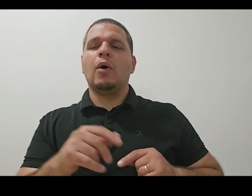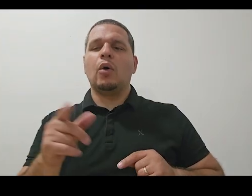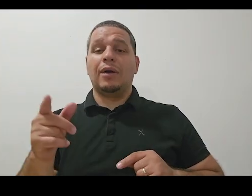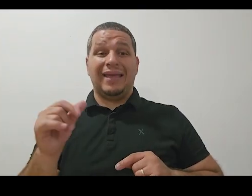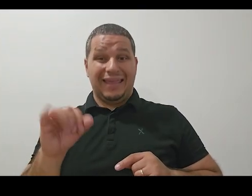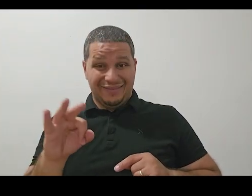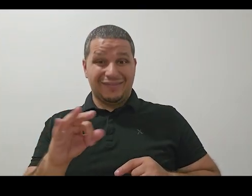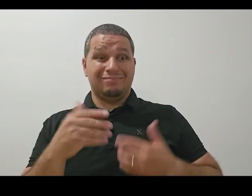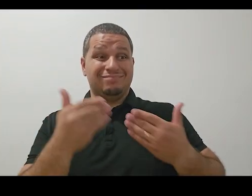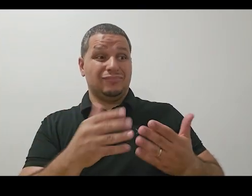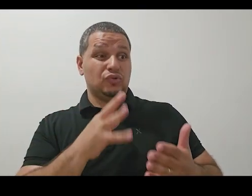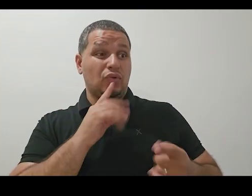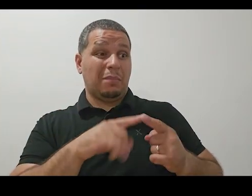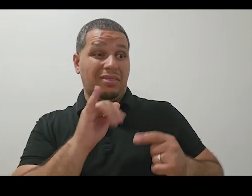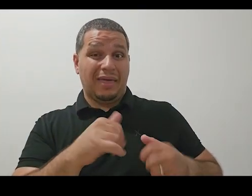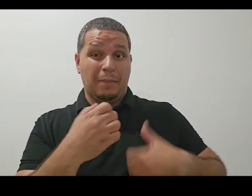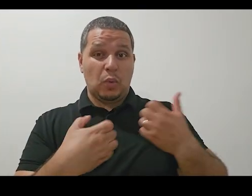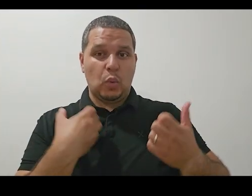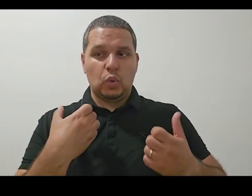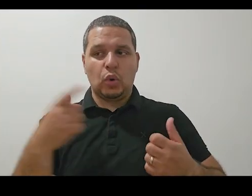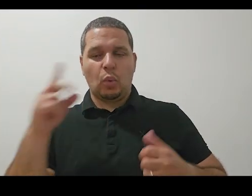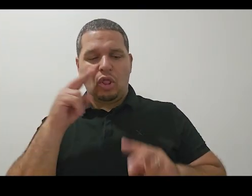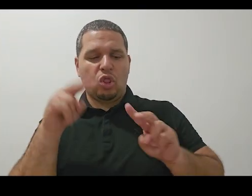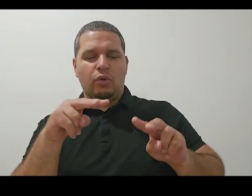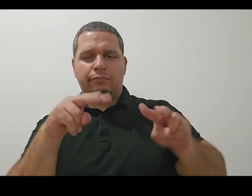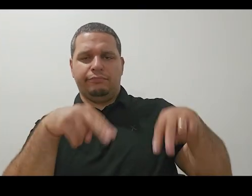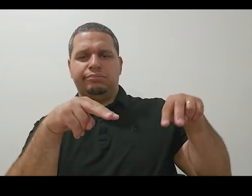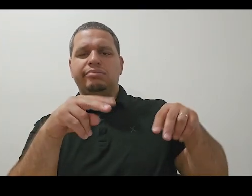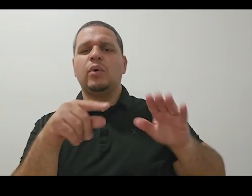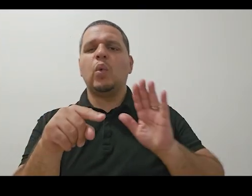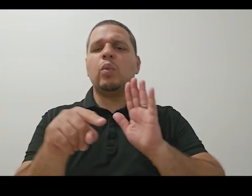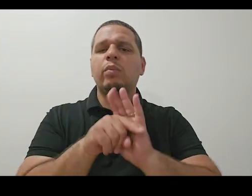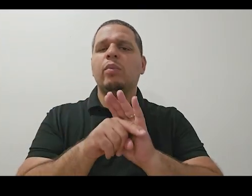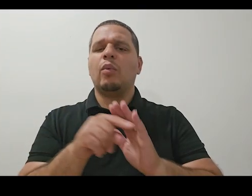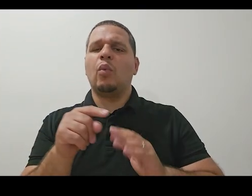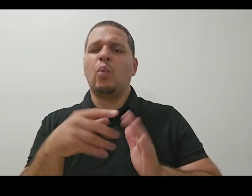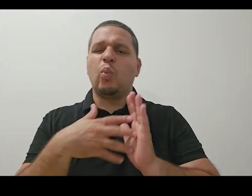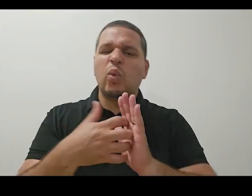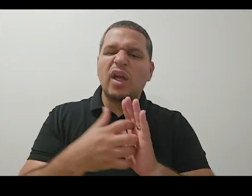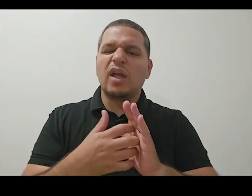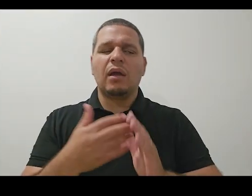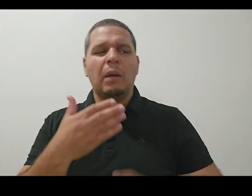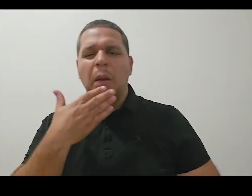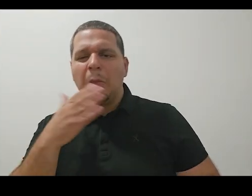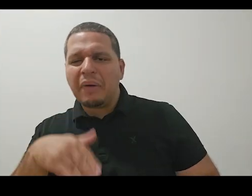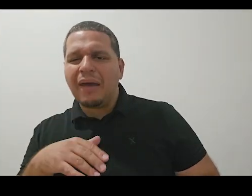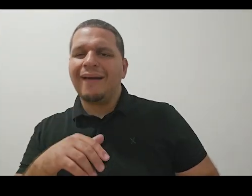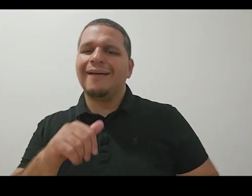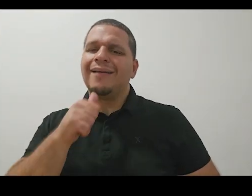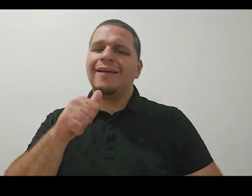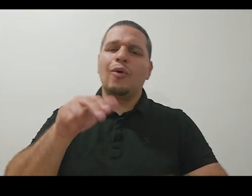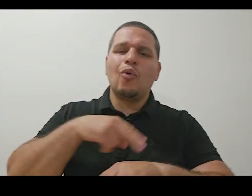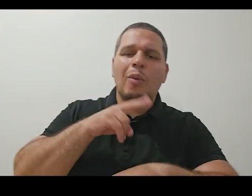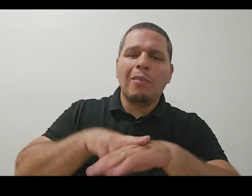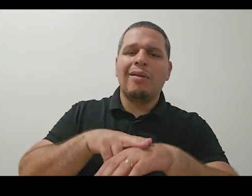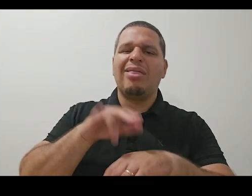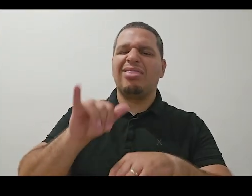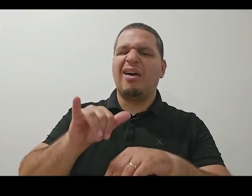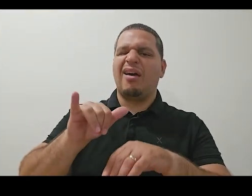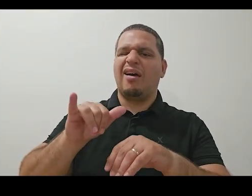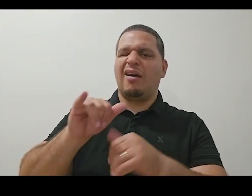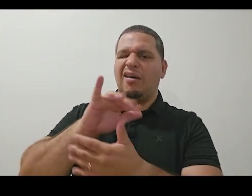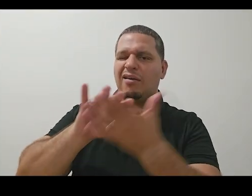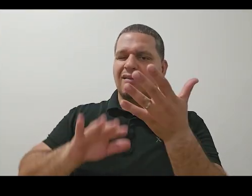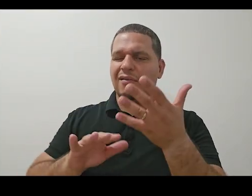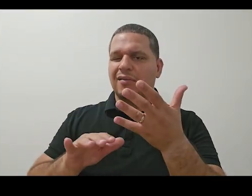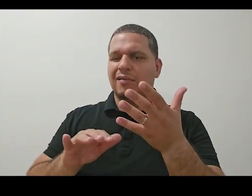weak and just bad, and again, abnormal, these kind of